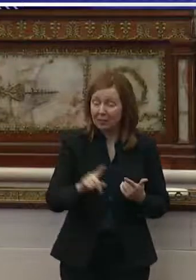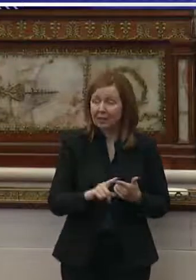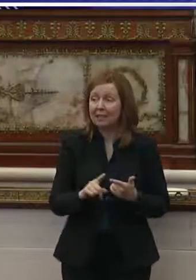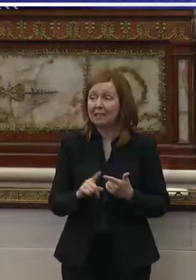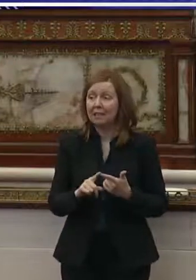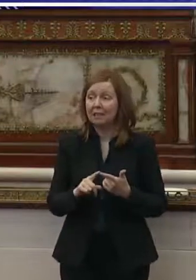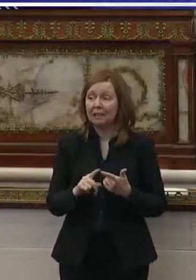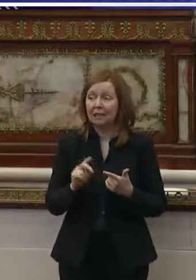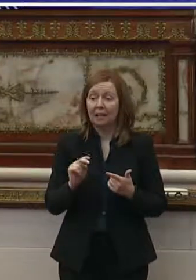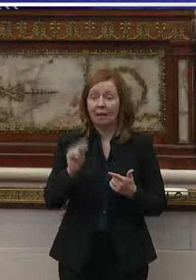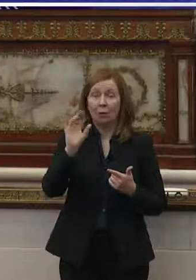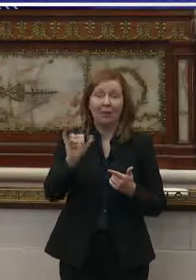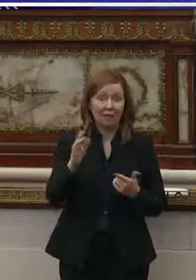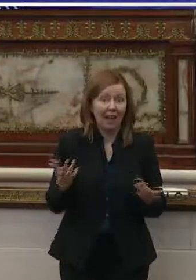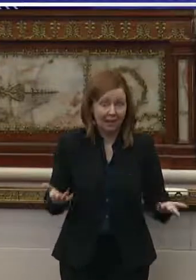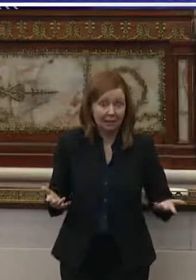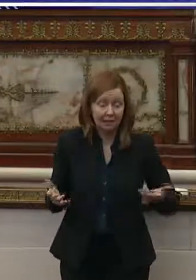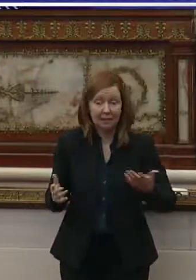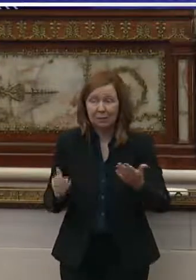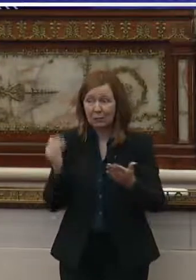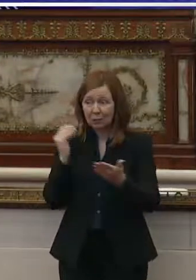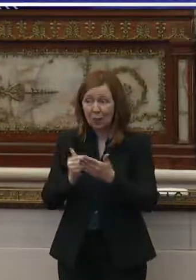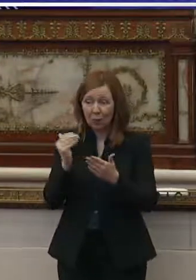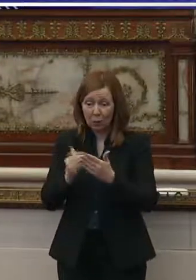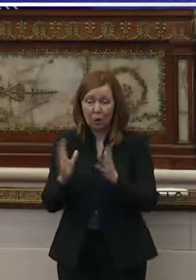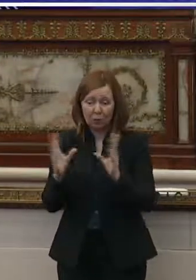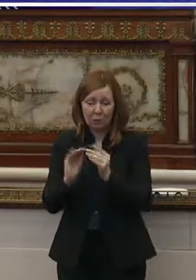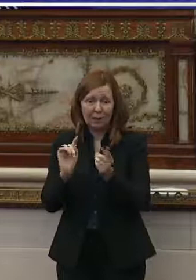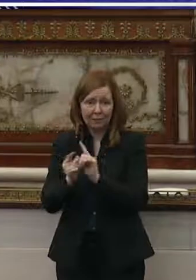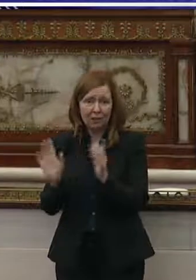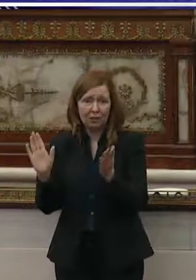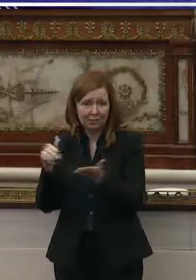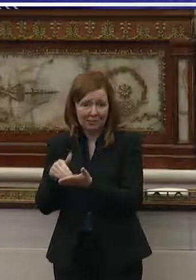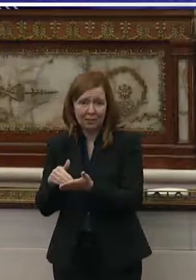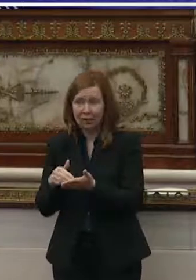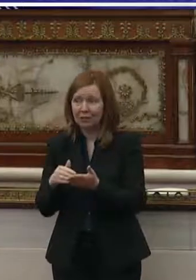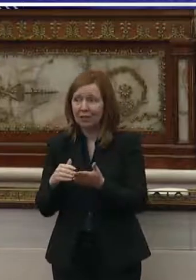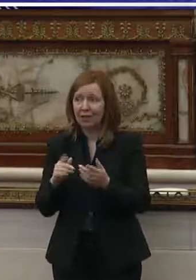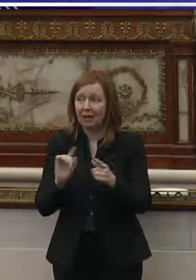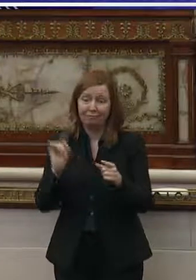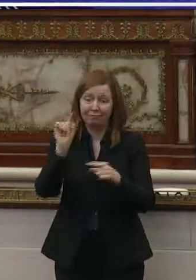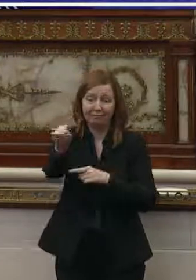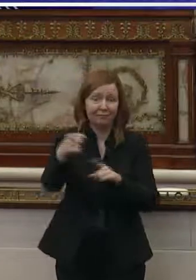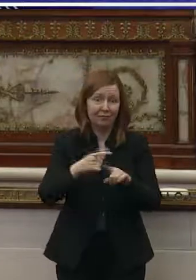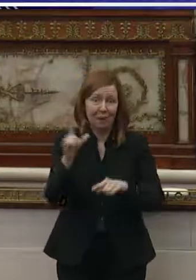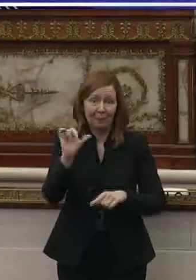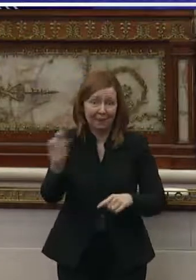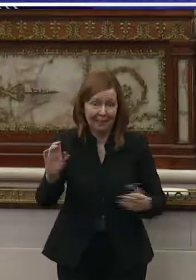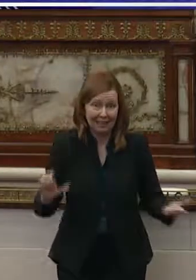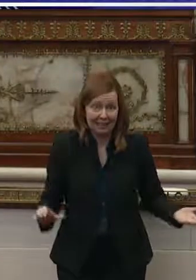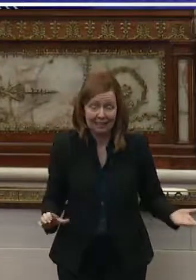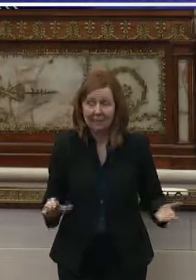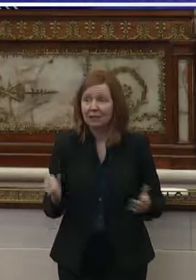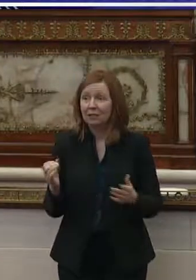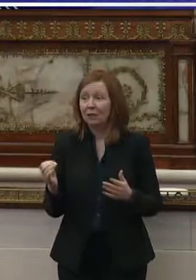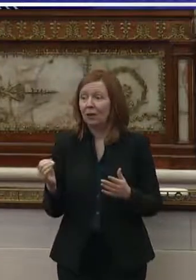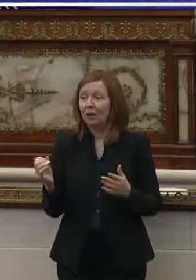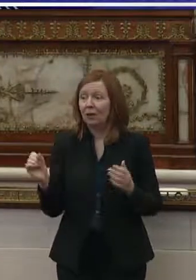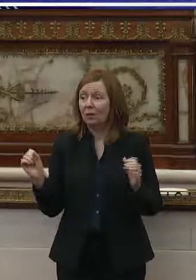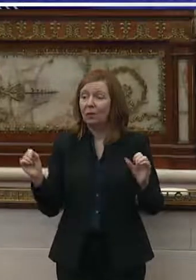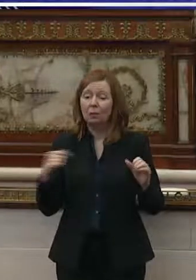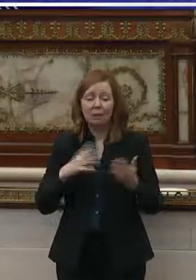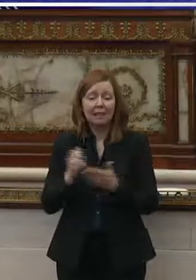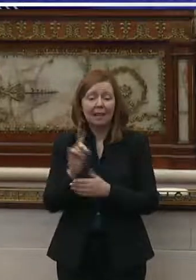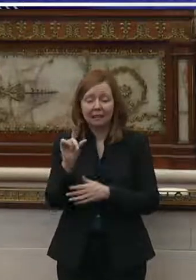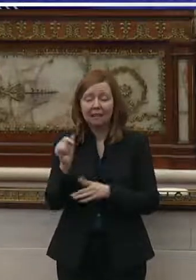and just a little bit north of that, so pretty close to the convention center, a long way away from the link. We can do that. And then we will get the